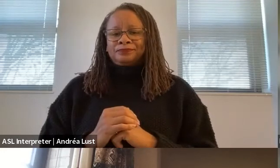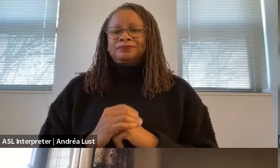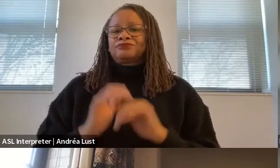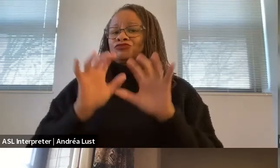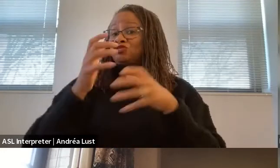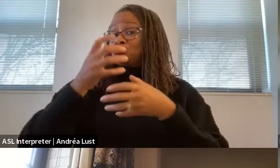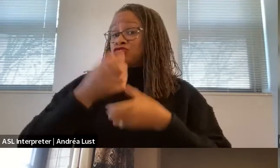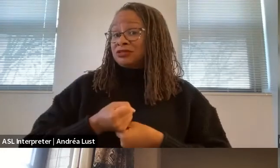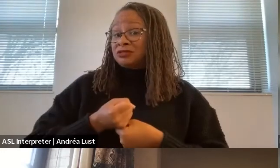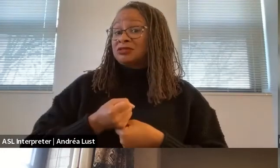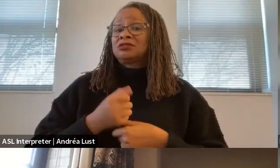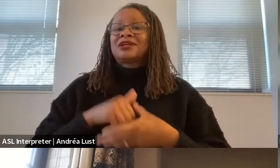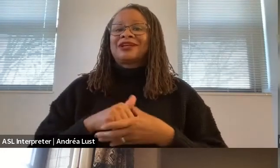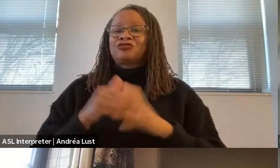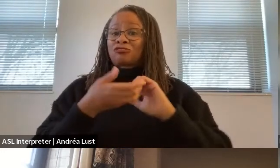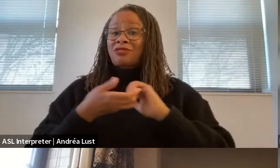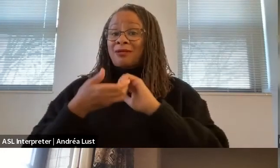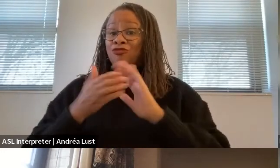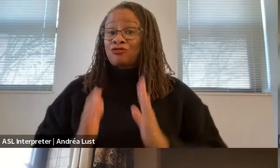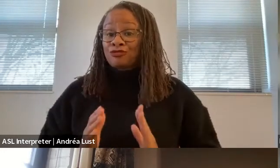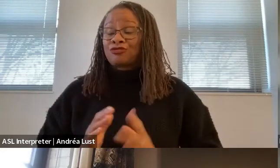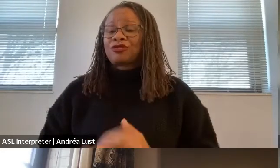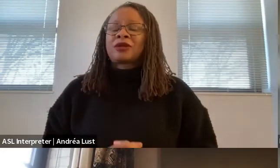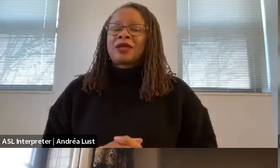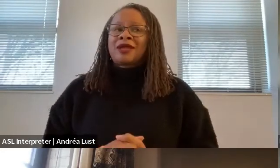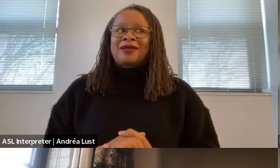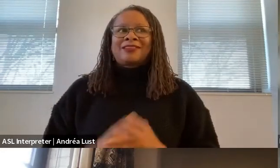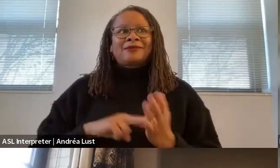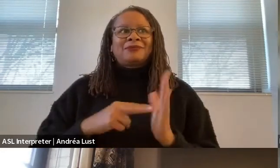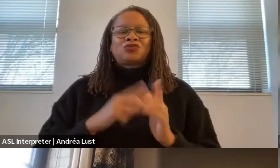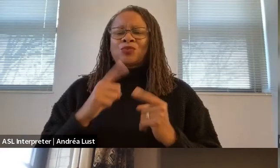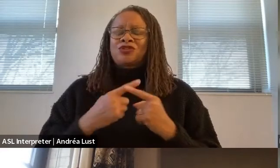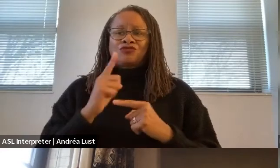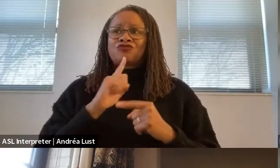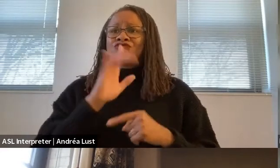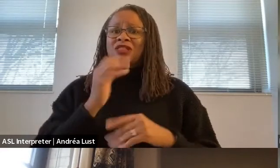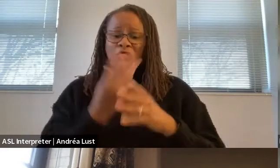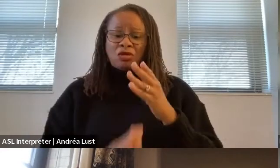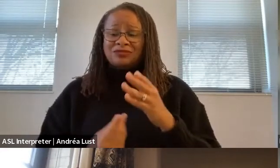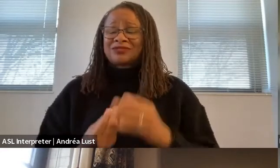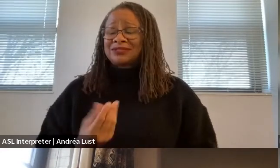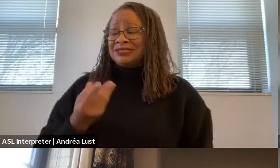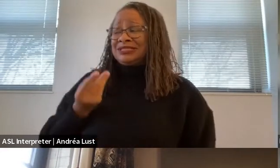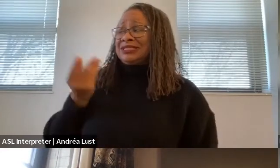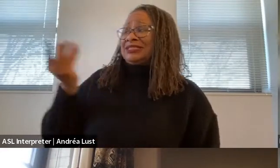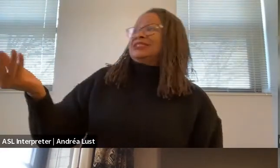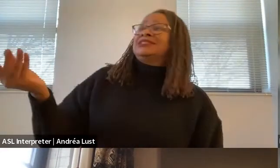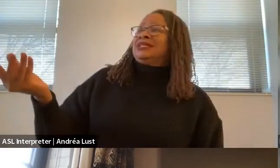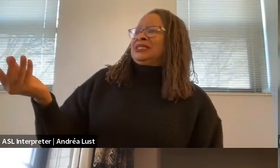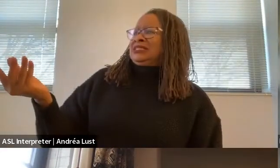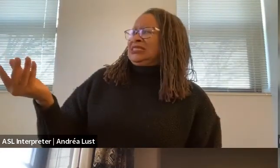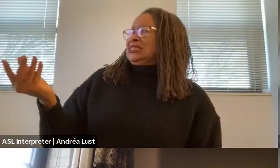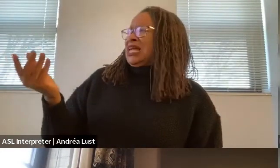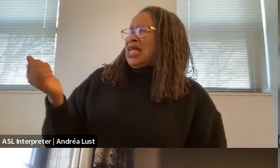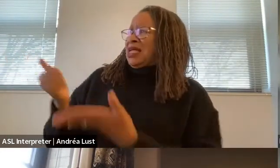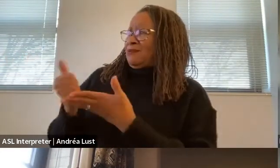trust in your collaborators, that even when you're like really lost, that somehow we're going to get back on track